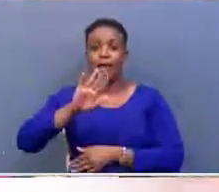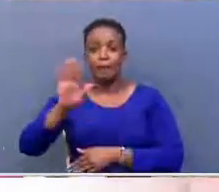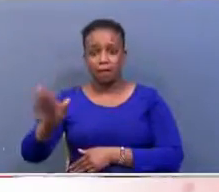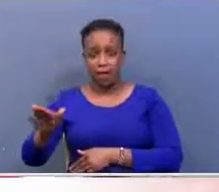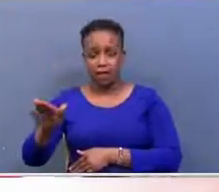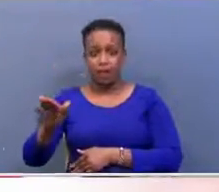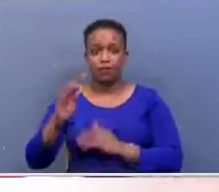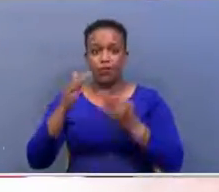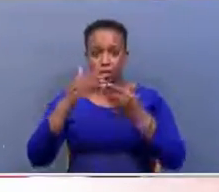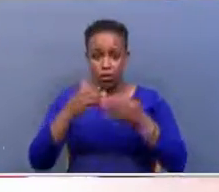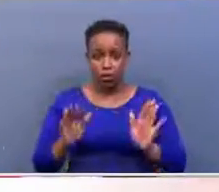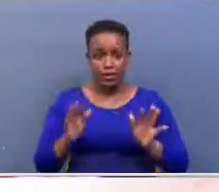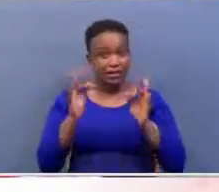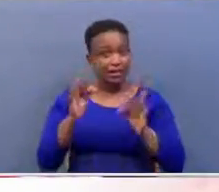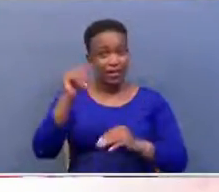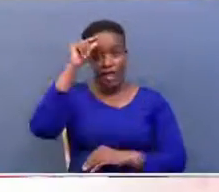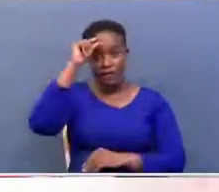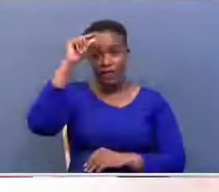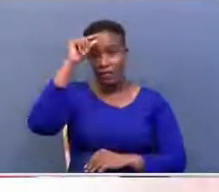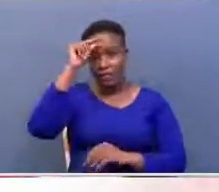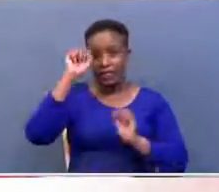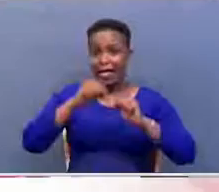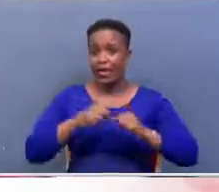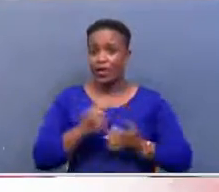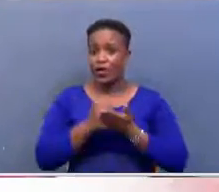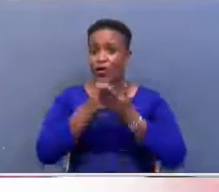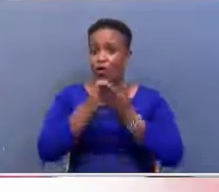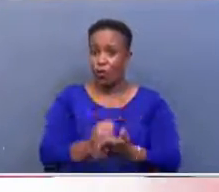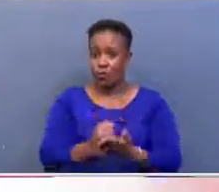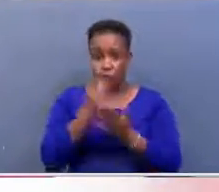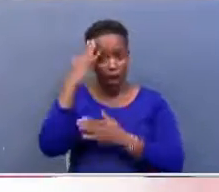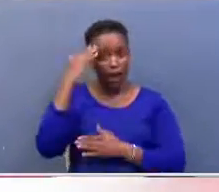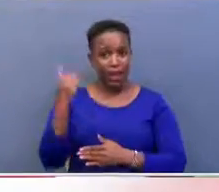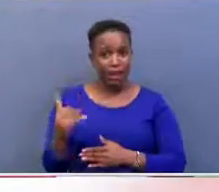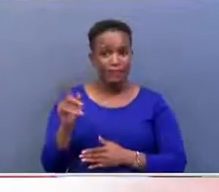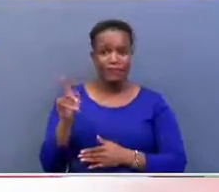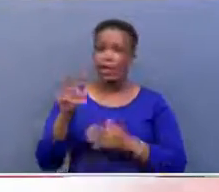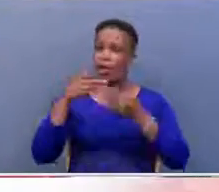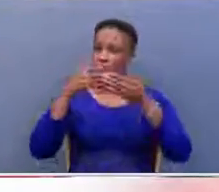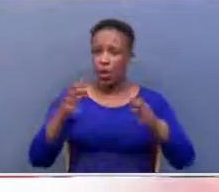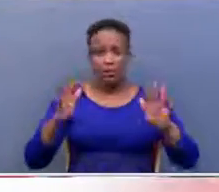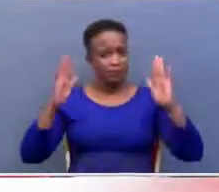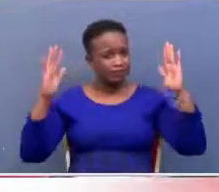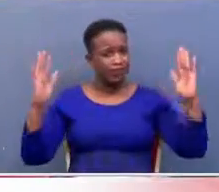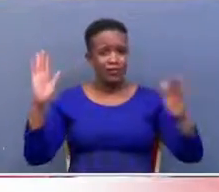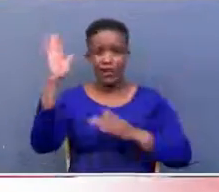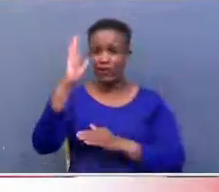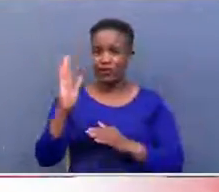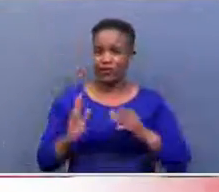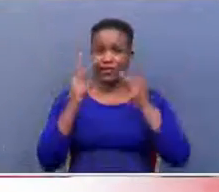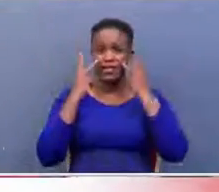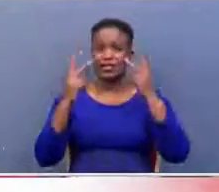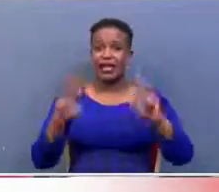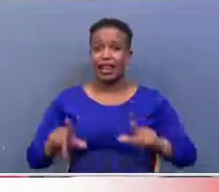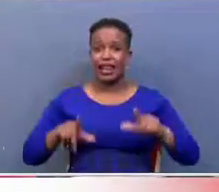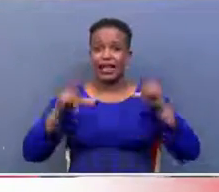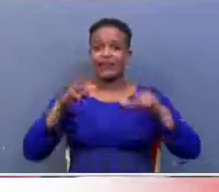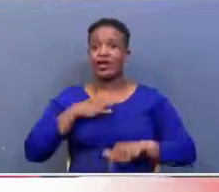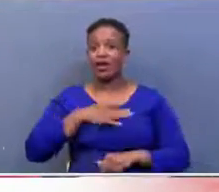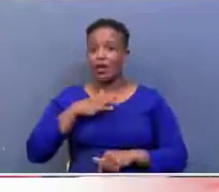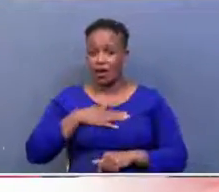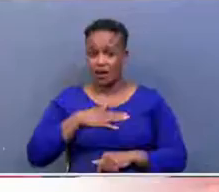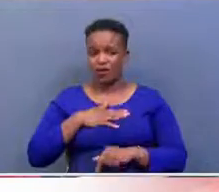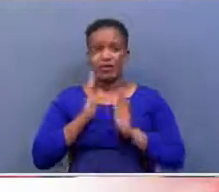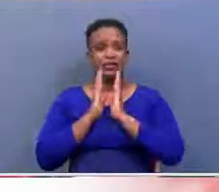vile anaweza kutusaidia, achukue hatua kwa sababu hii kitu ni hasara kubwa na hatujaiona kwa maisha yetu. Na tungeomba